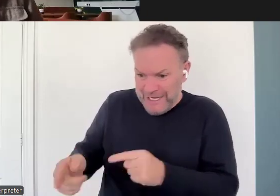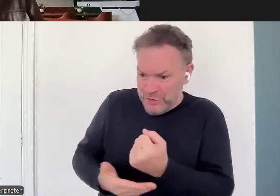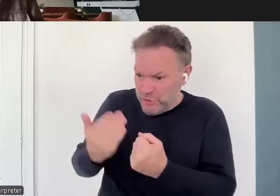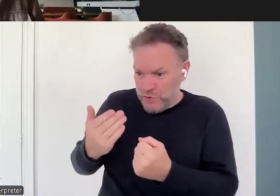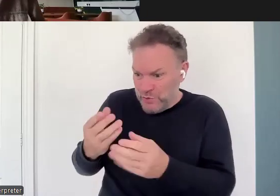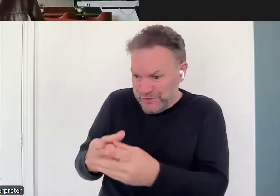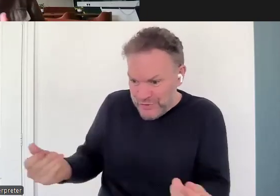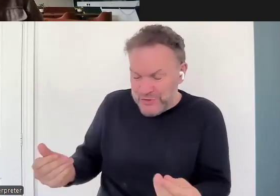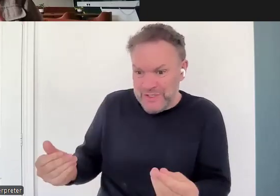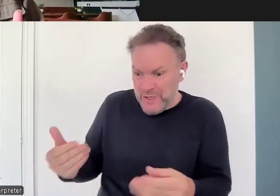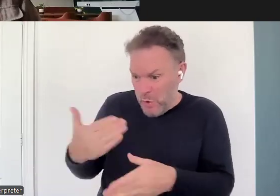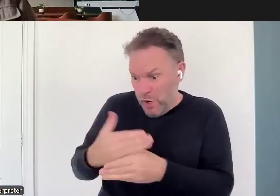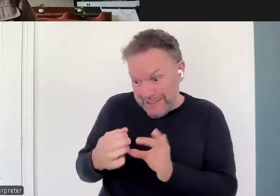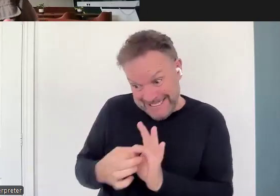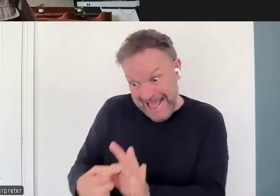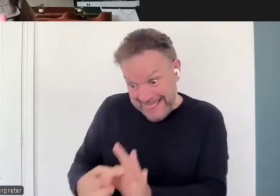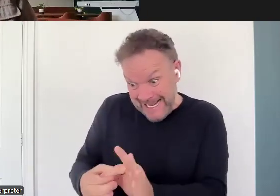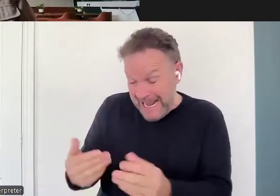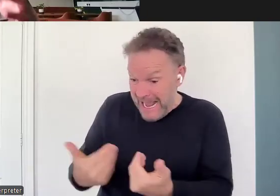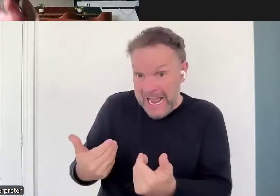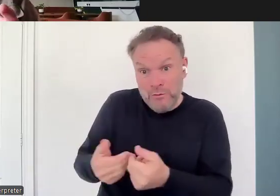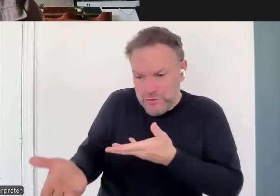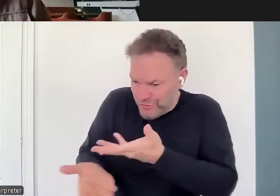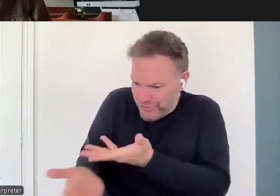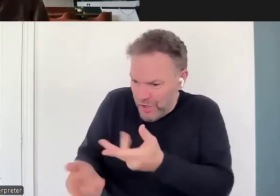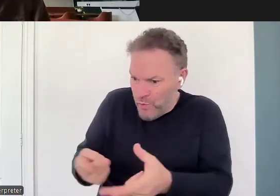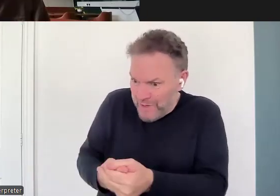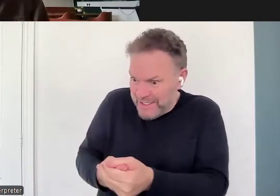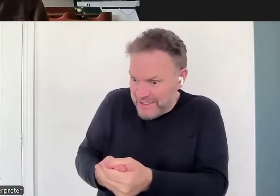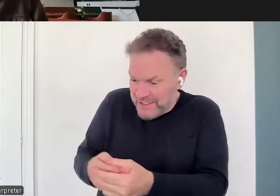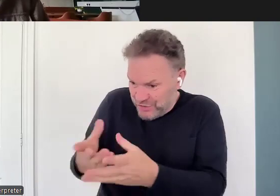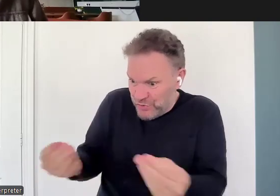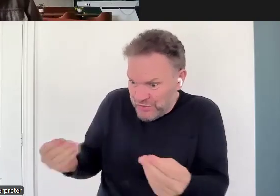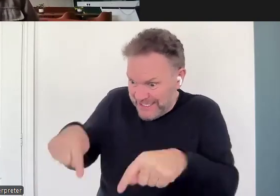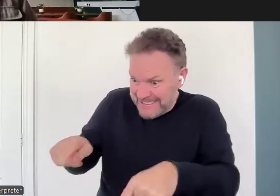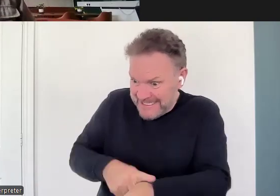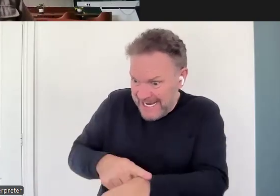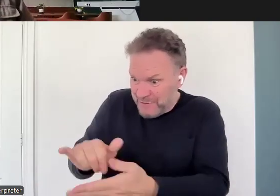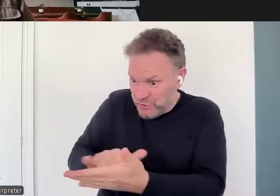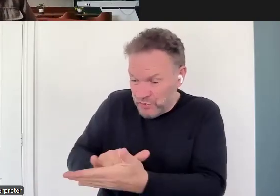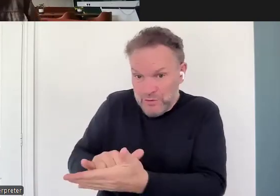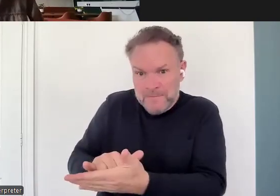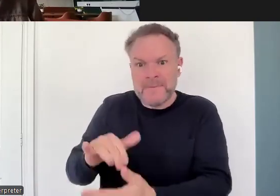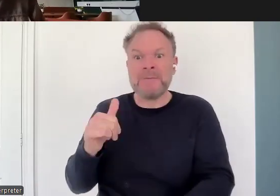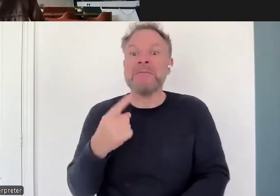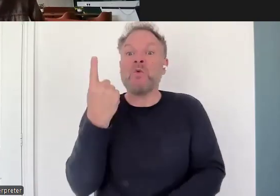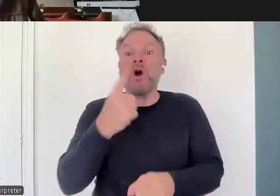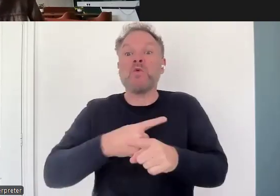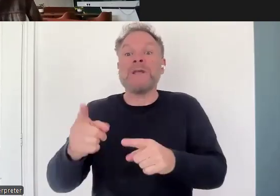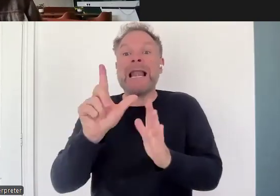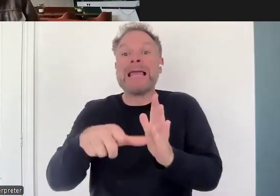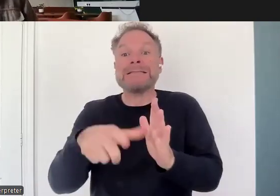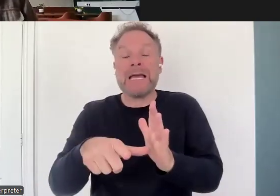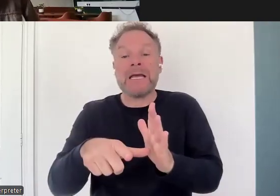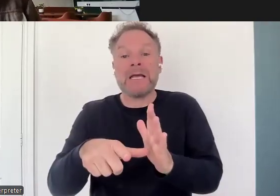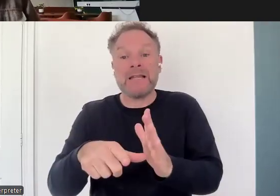work together. How can we negotiate to come up with a solution in this moment? And a week later, when that same toddler has a